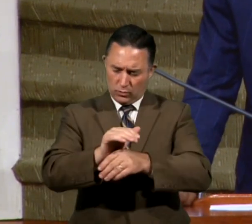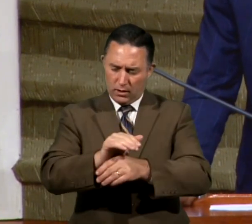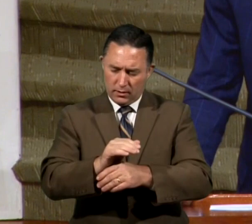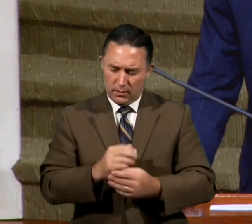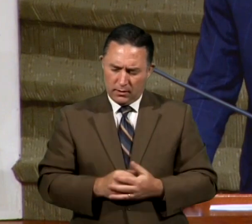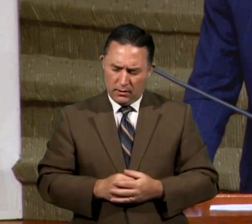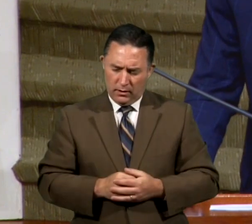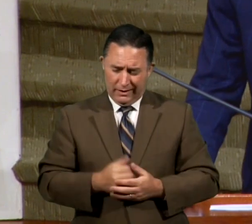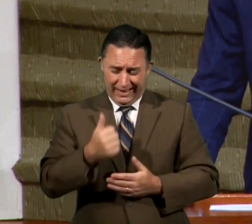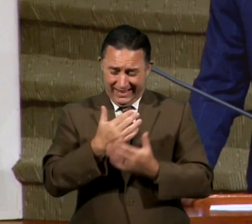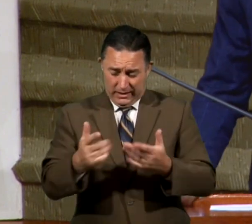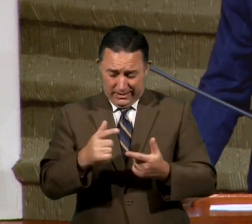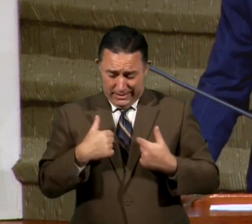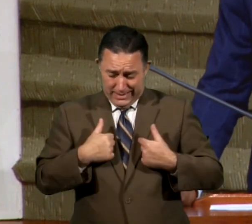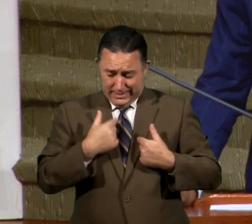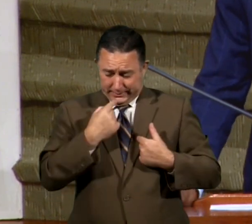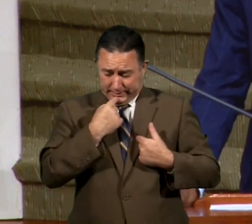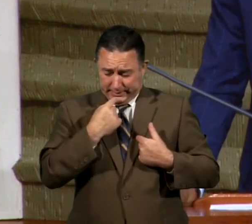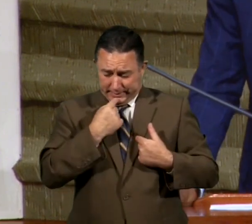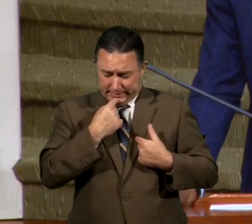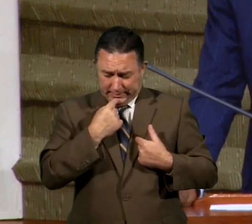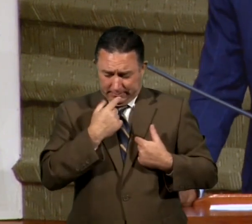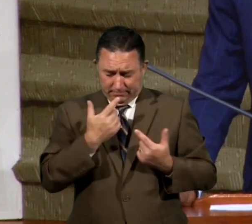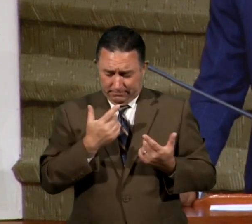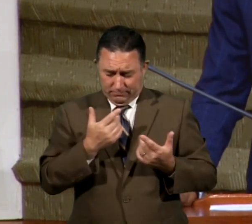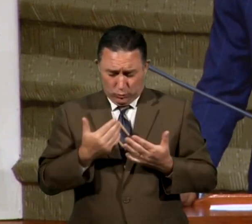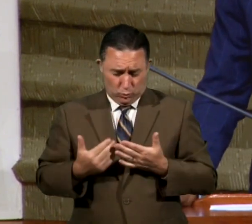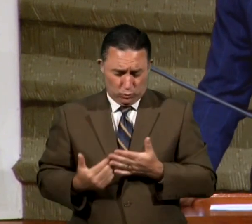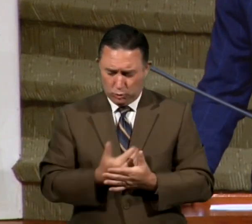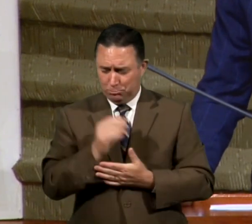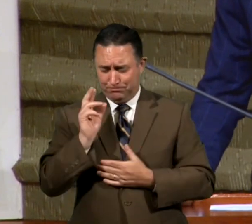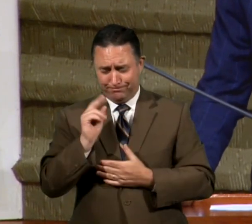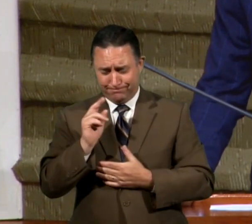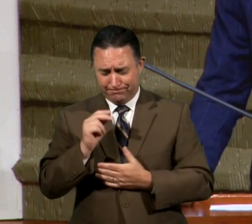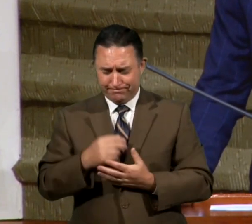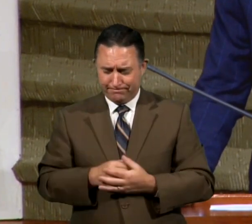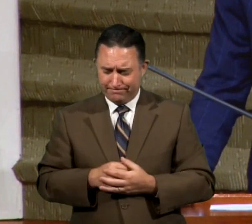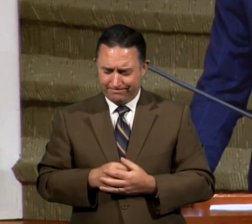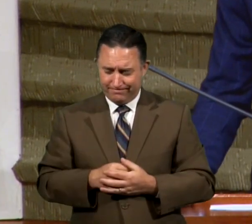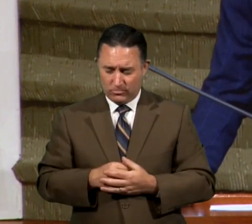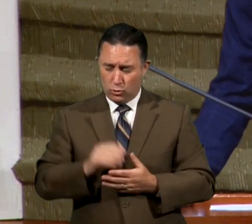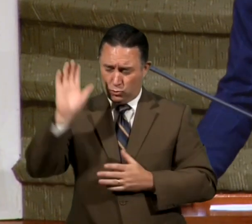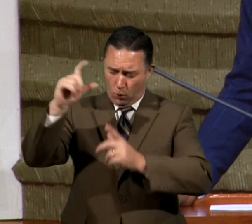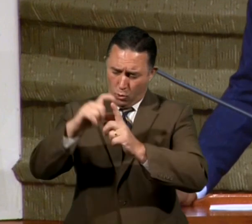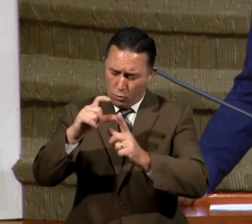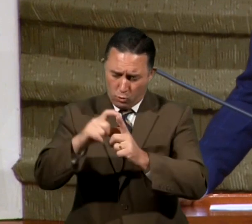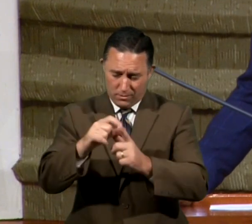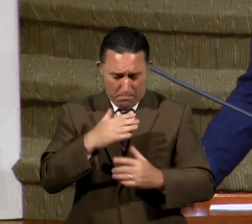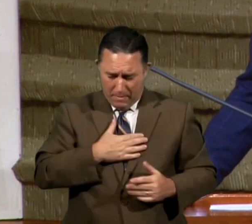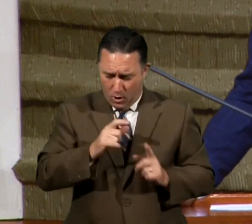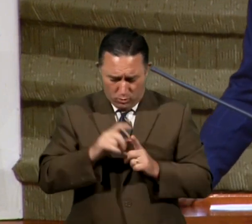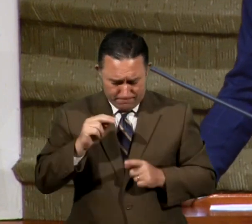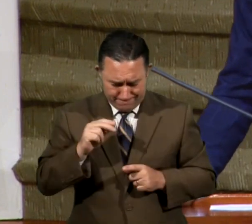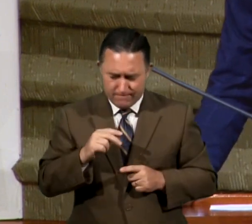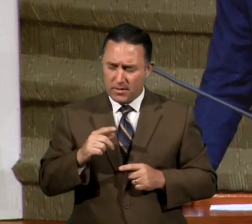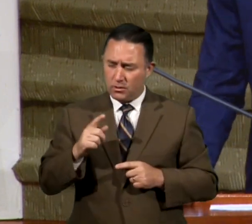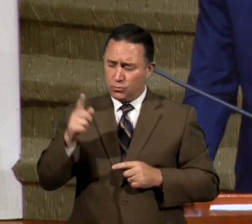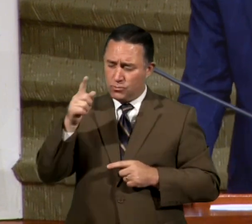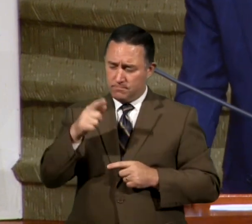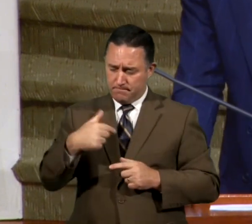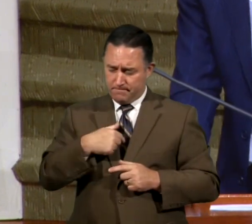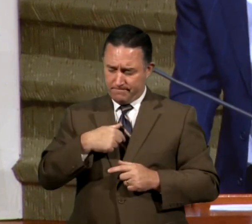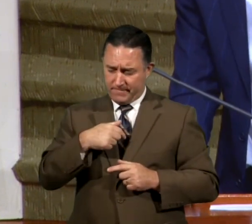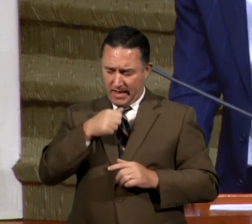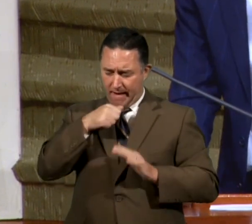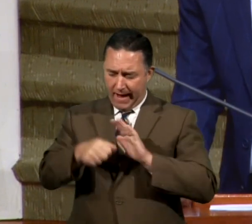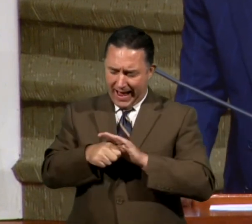Lord, anything that I'm going to say is nothing new. This is your word and not mine. I pray, God, that you would hide me